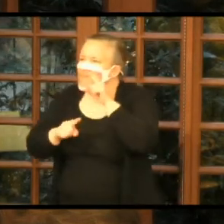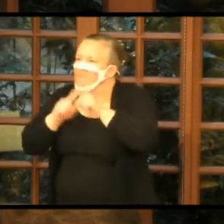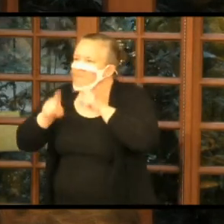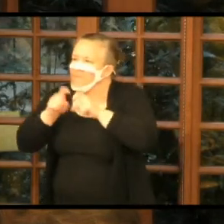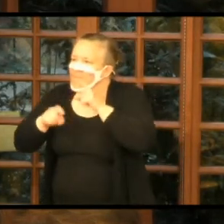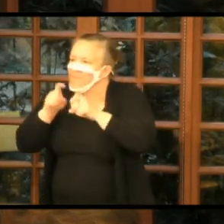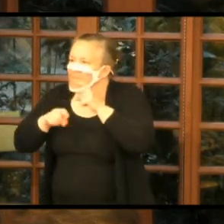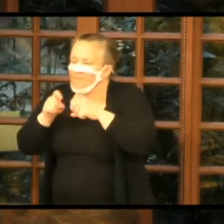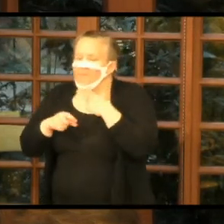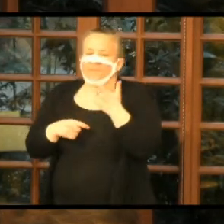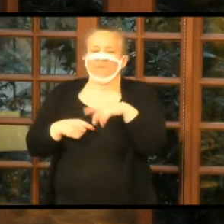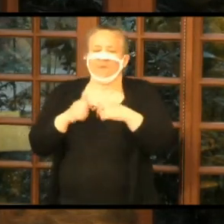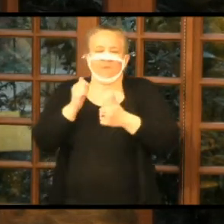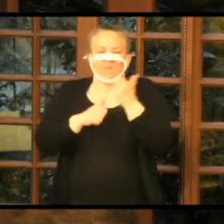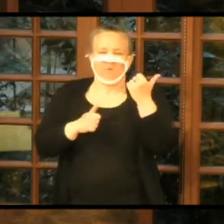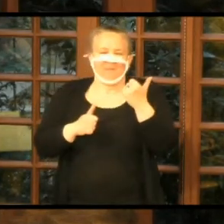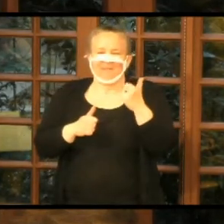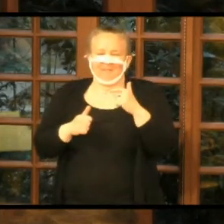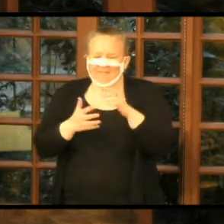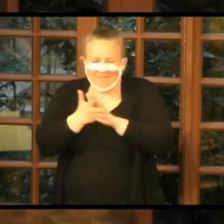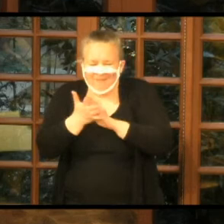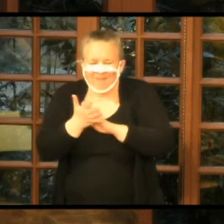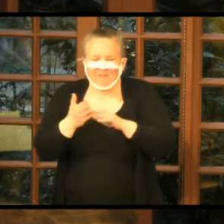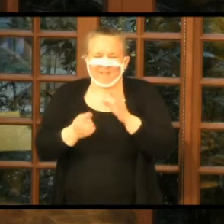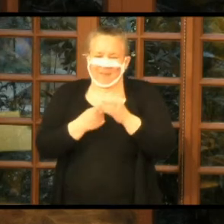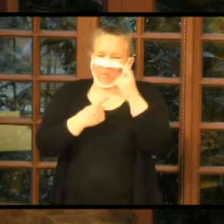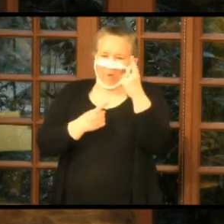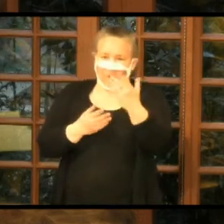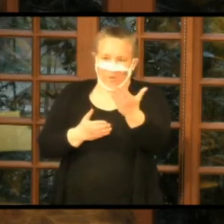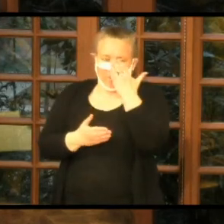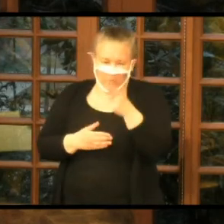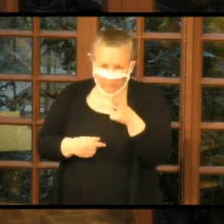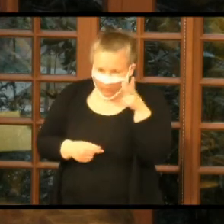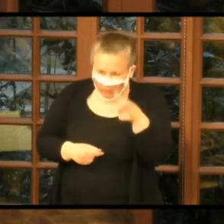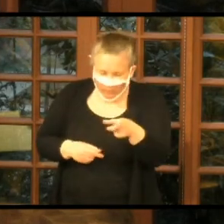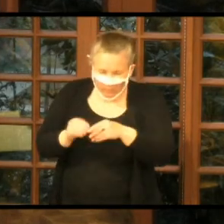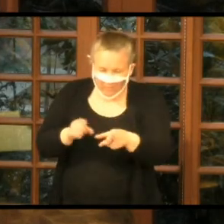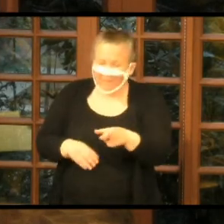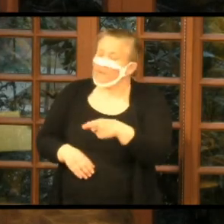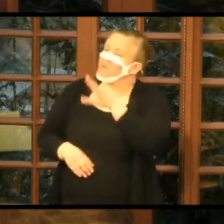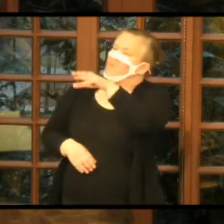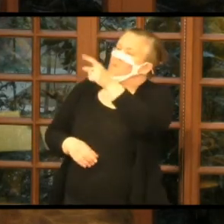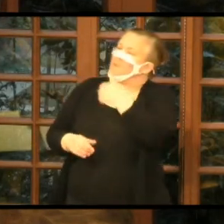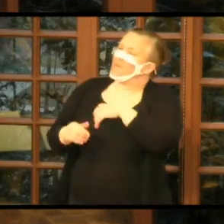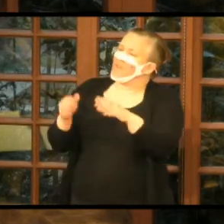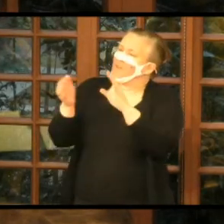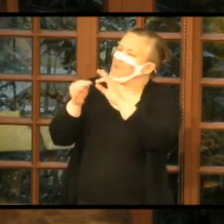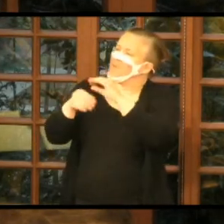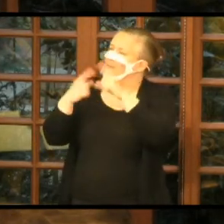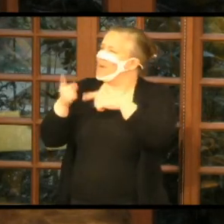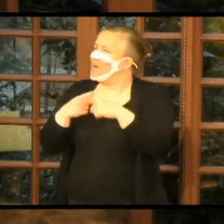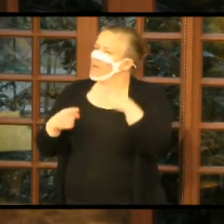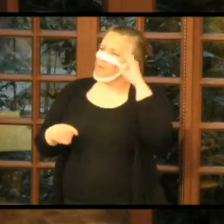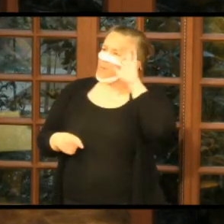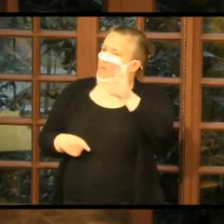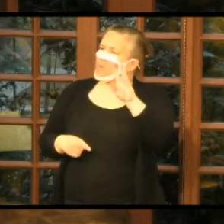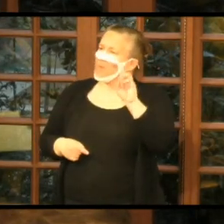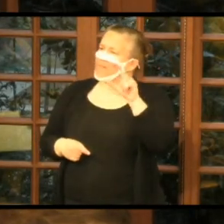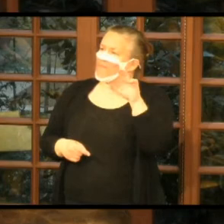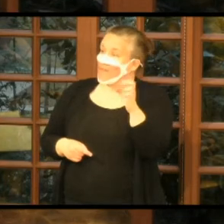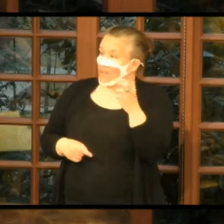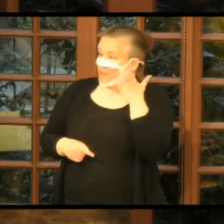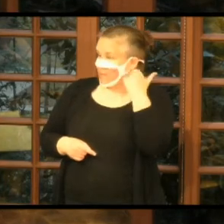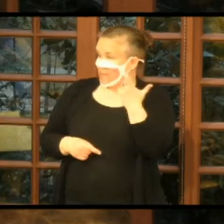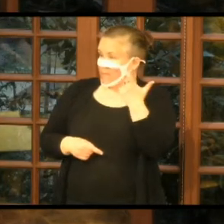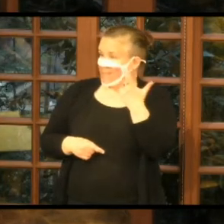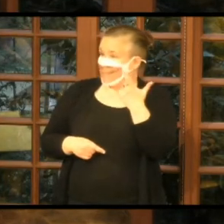of questions, largely unintelligible, except for the one closest to her who says, "Do you have any words about the welfare of the boys, given the